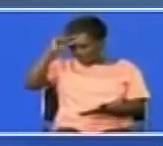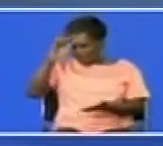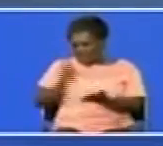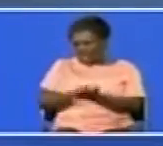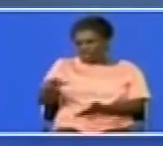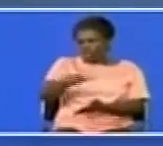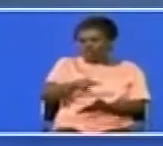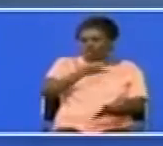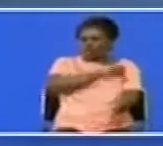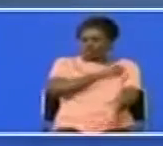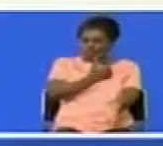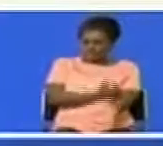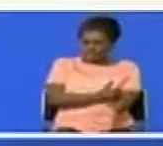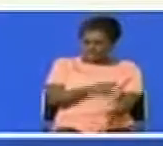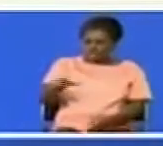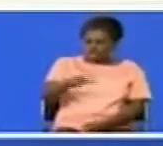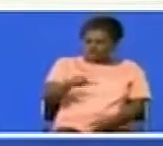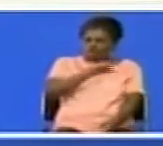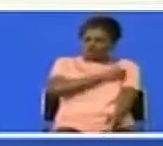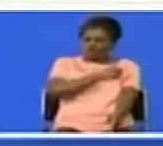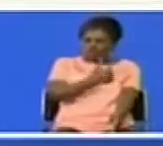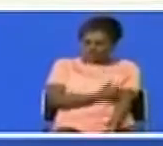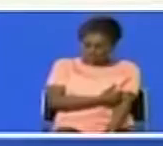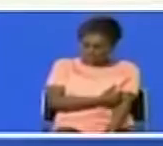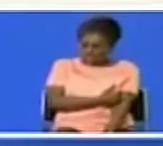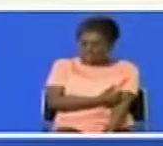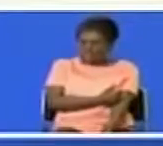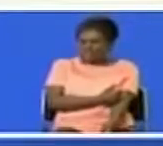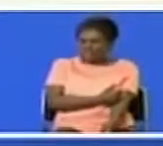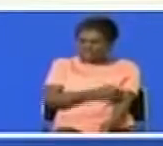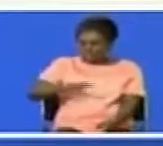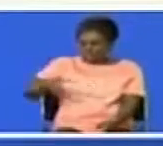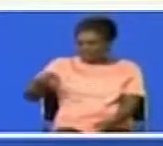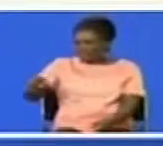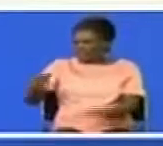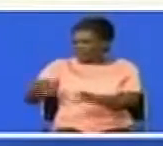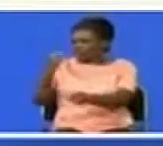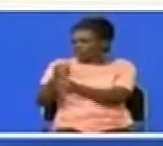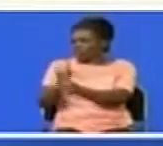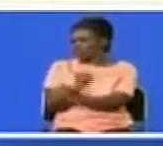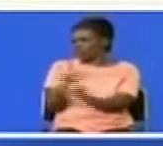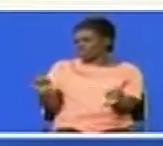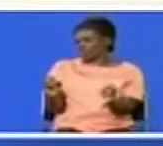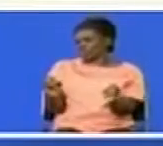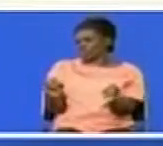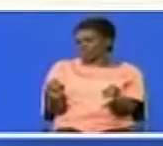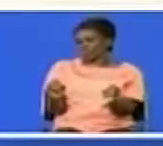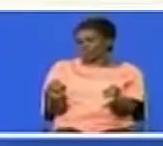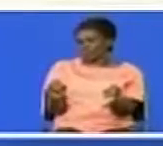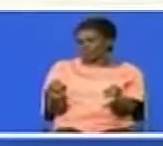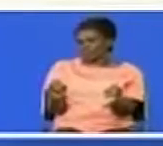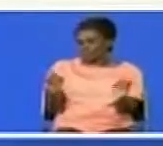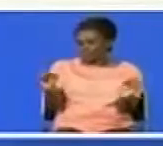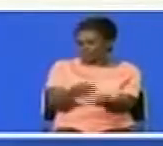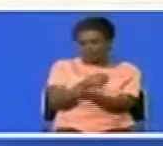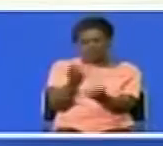and asking, you know, why were local authorities able to deliver services yet county governments are not delivering as they're meant to be. And you cannot make